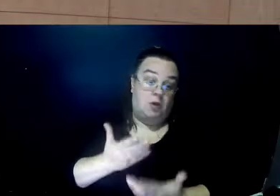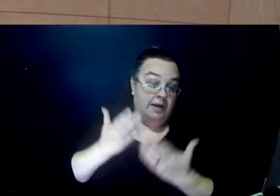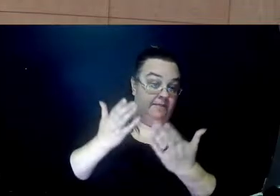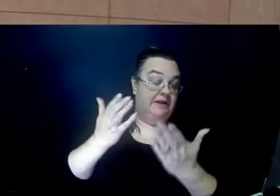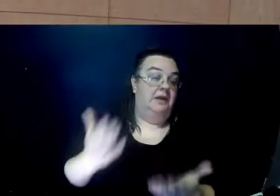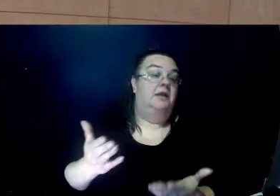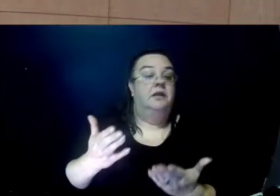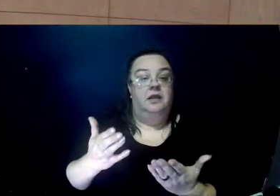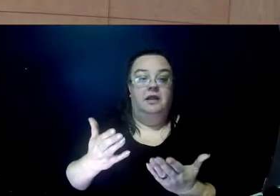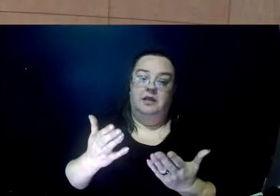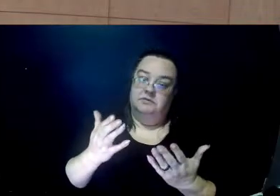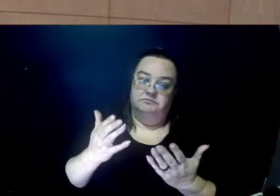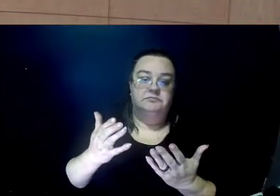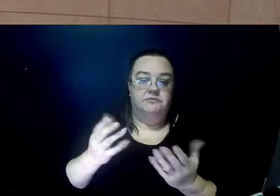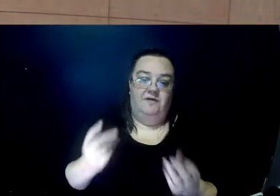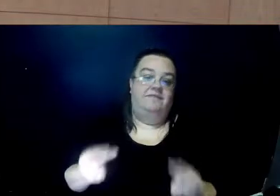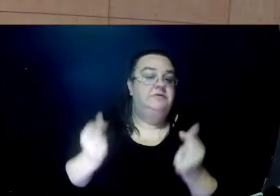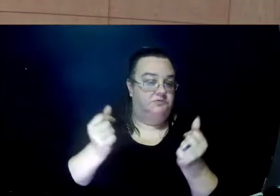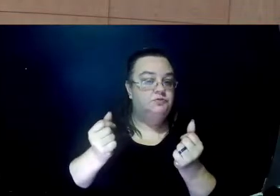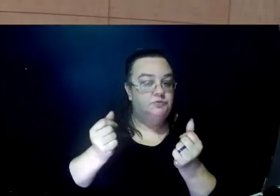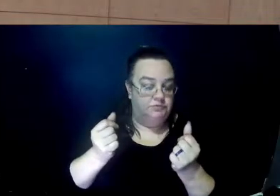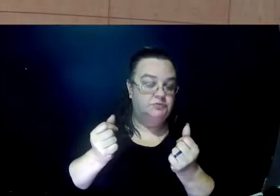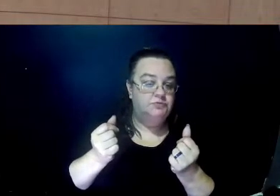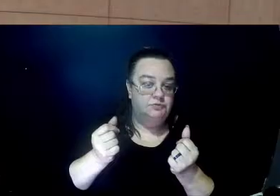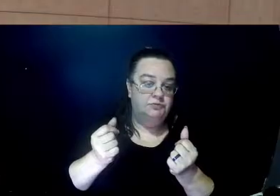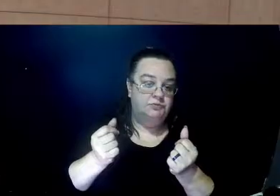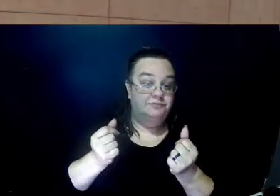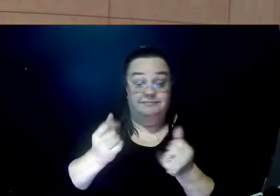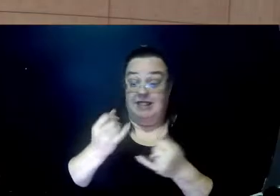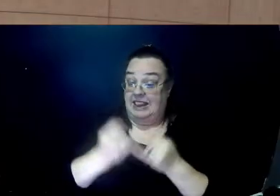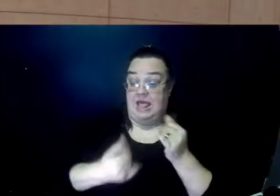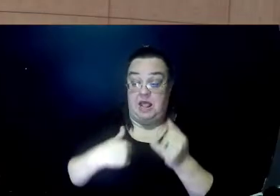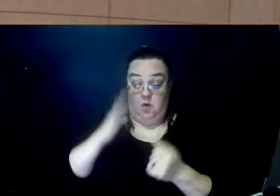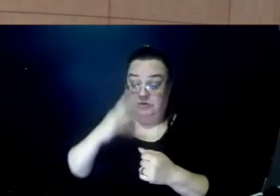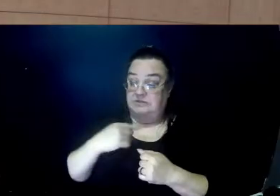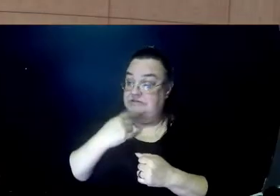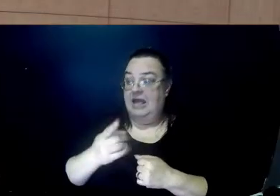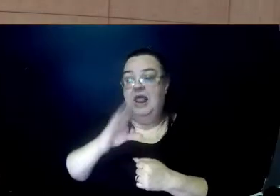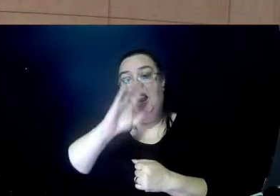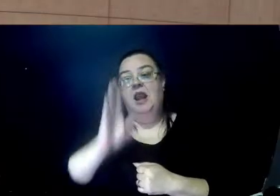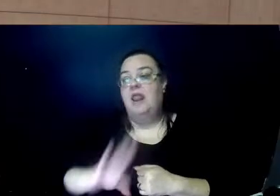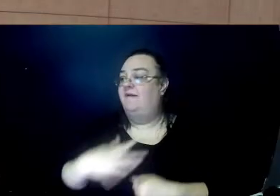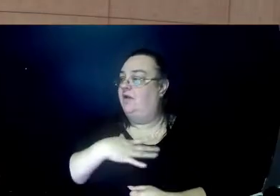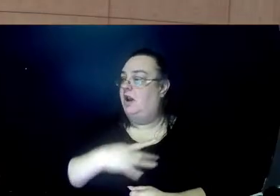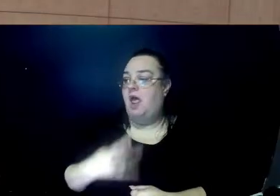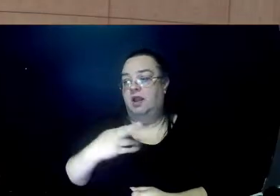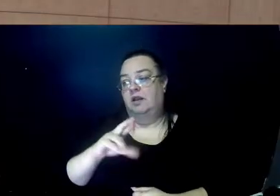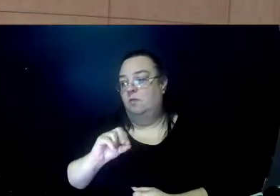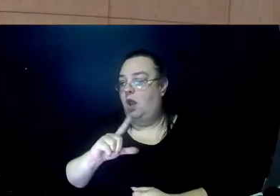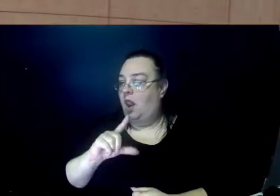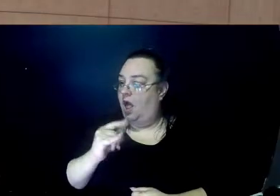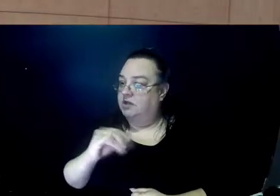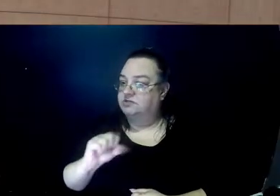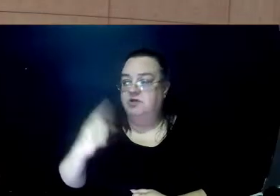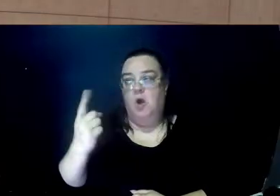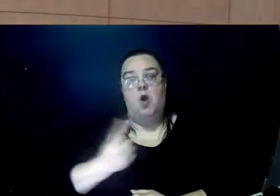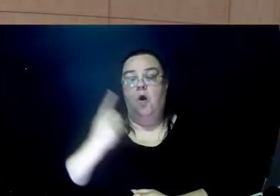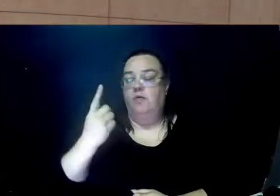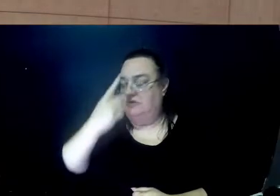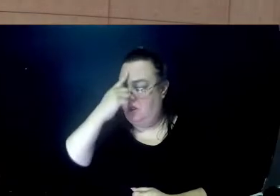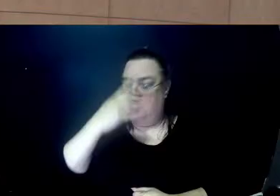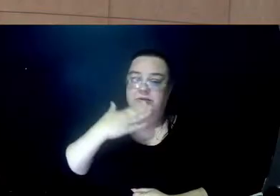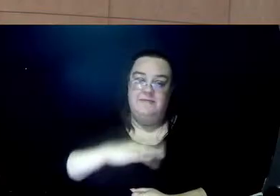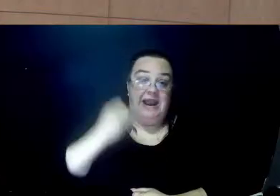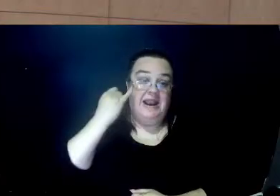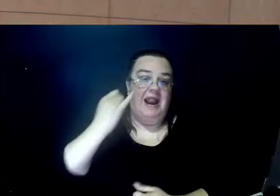recommendations expeditiously. The last thing I'll say is, never liked Prologis, always thought it was a bad idea. That's